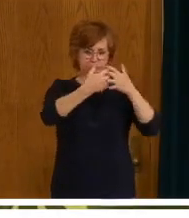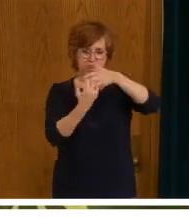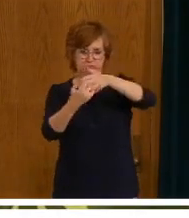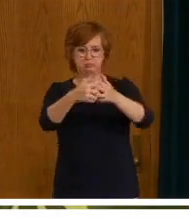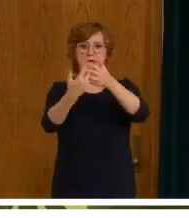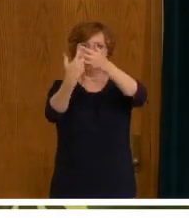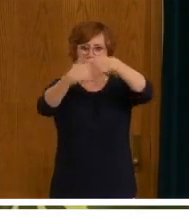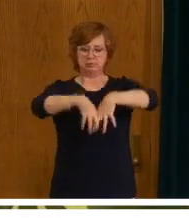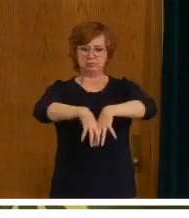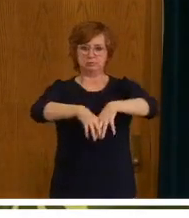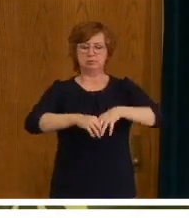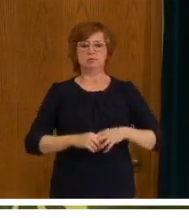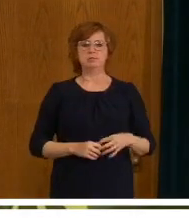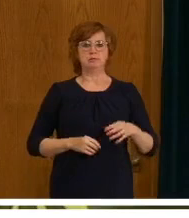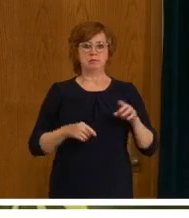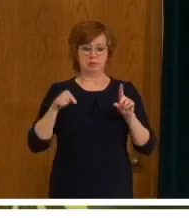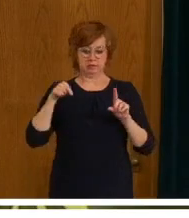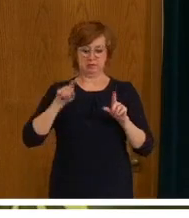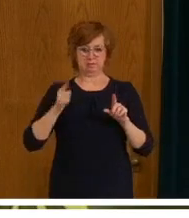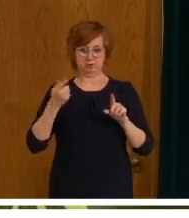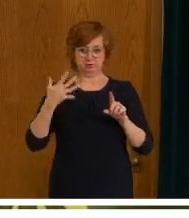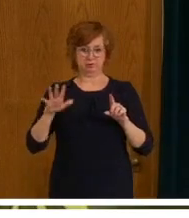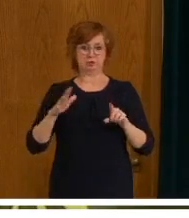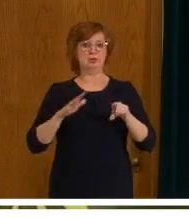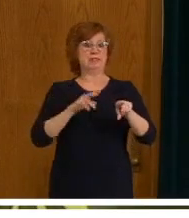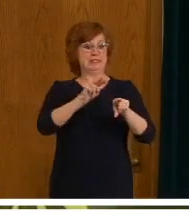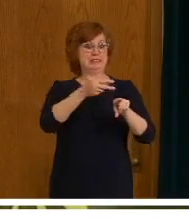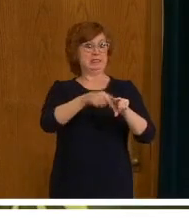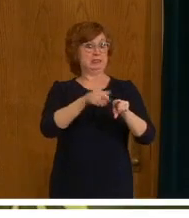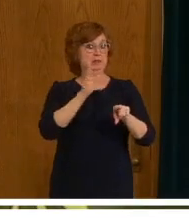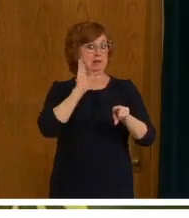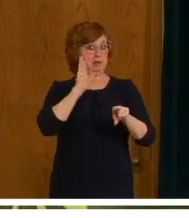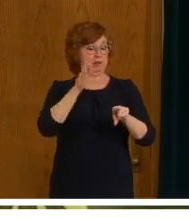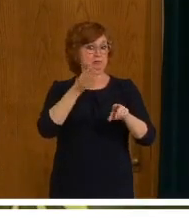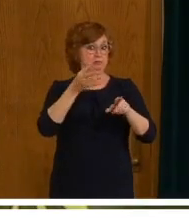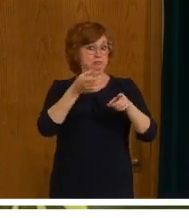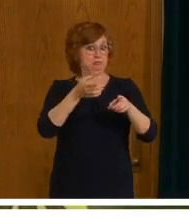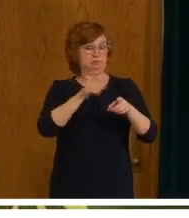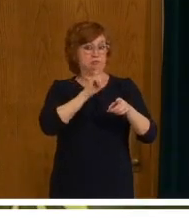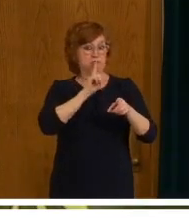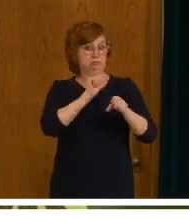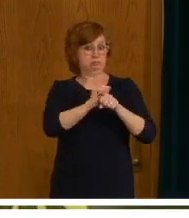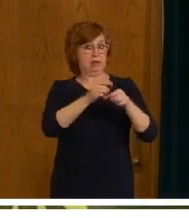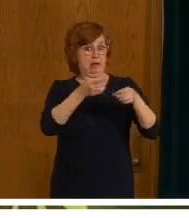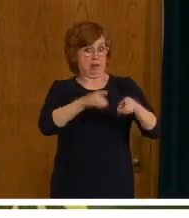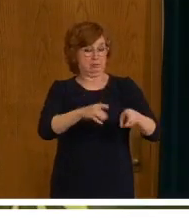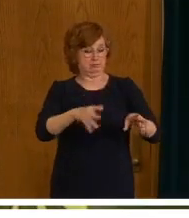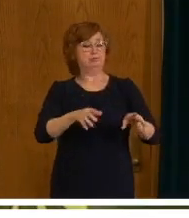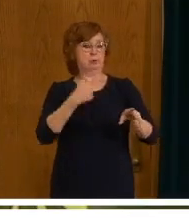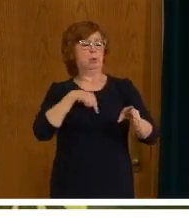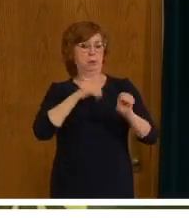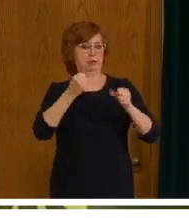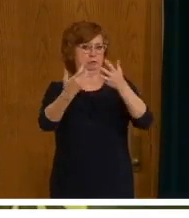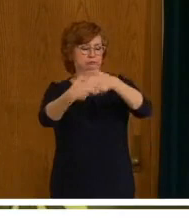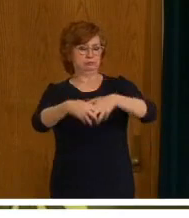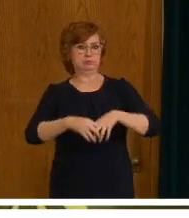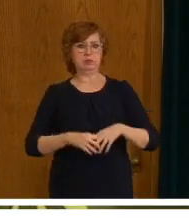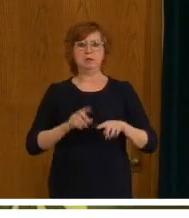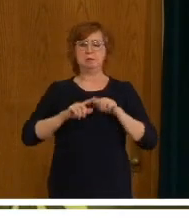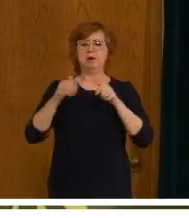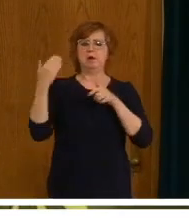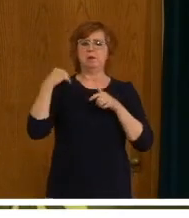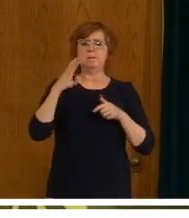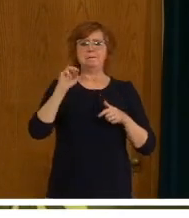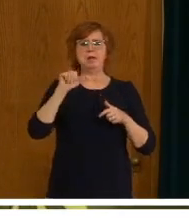2 does begin. When we released the reopening roadmap on May the 4th, Step 3 was not quite